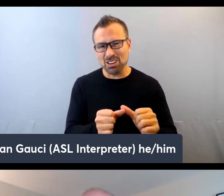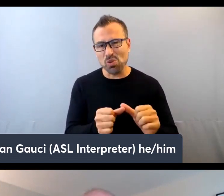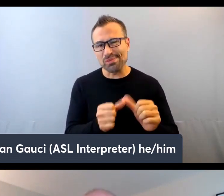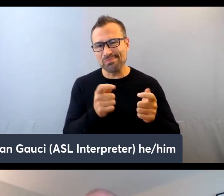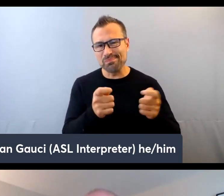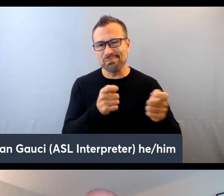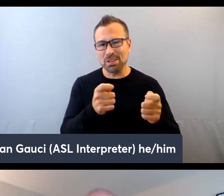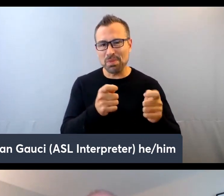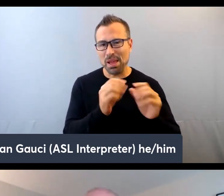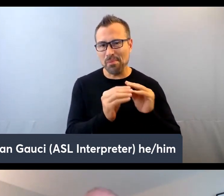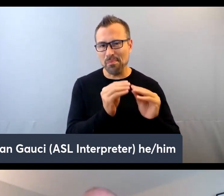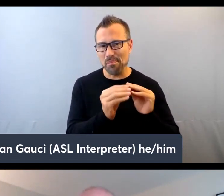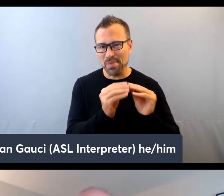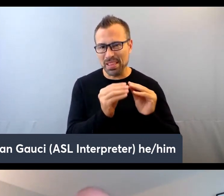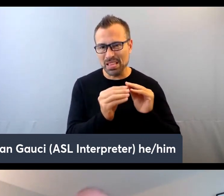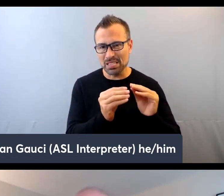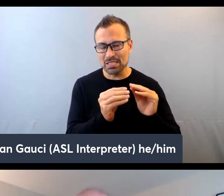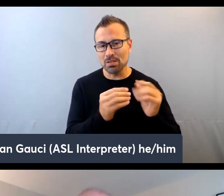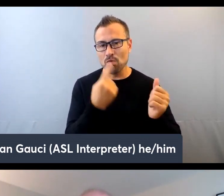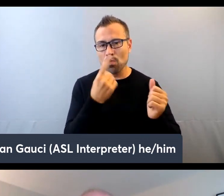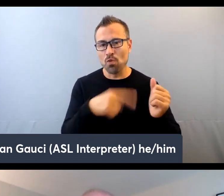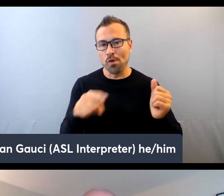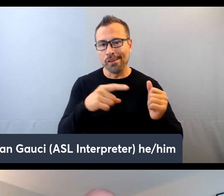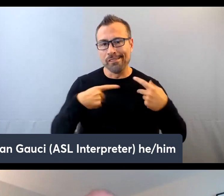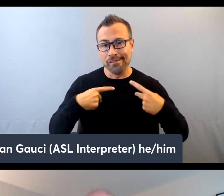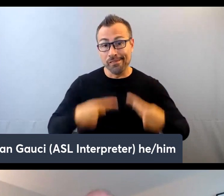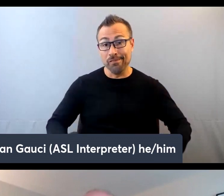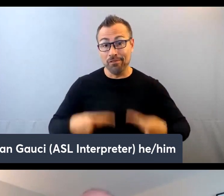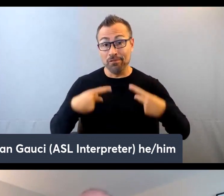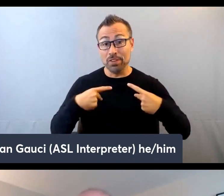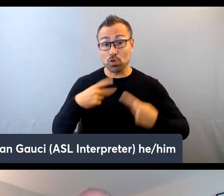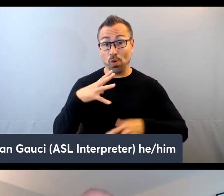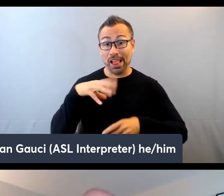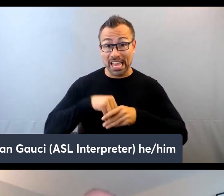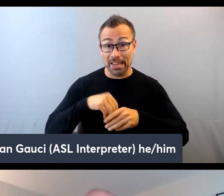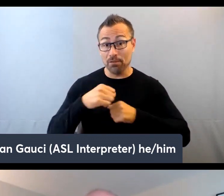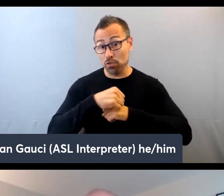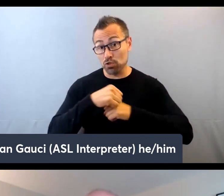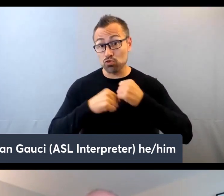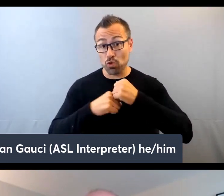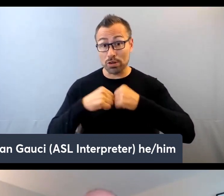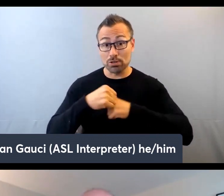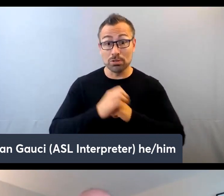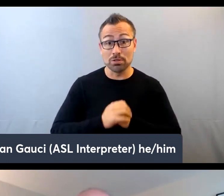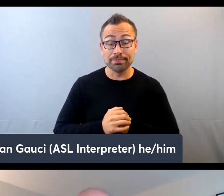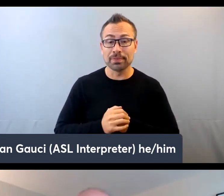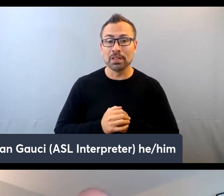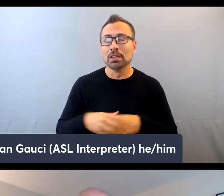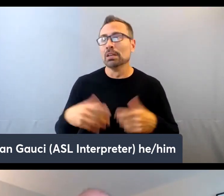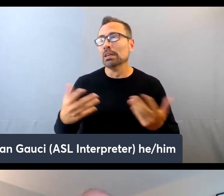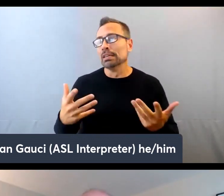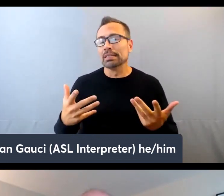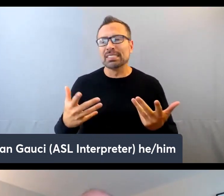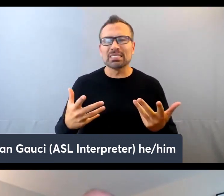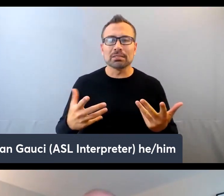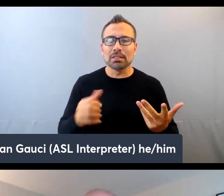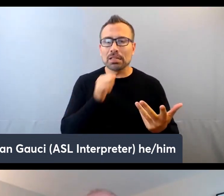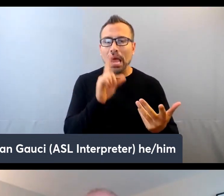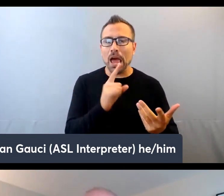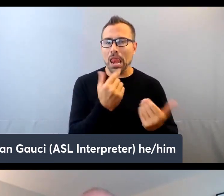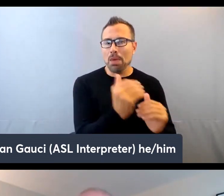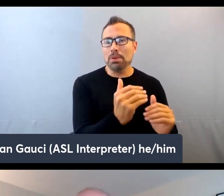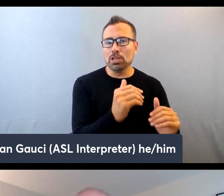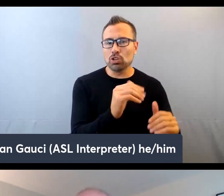and maintenance and overhead of physical infrastructure. Right. And this is not just, this is sort of a little bit larger than Mac,